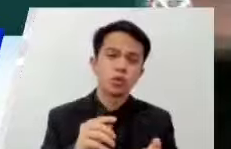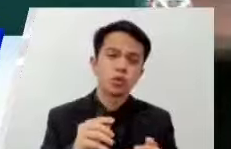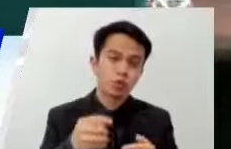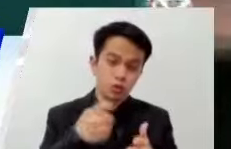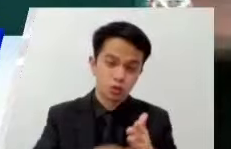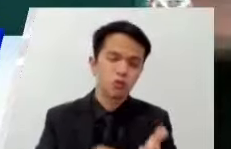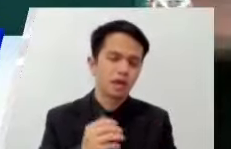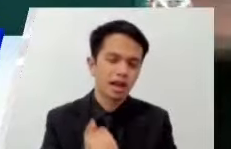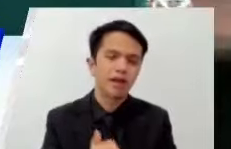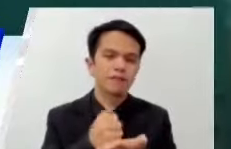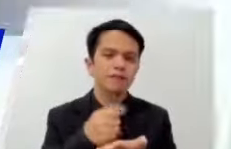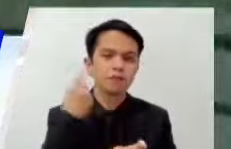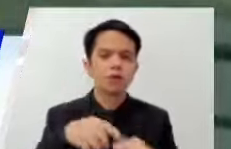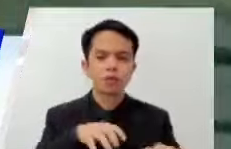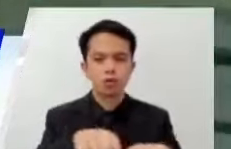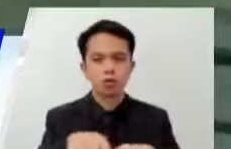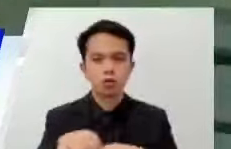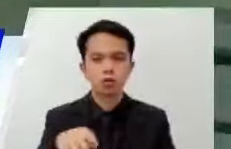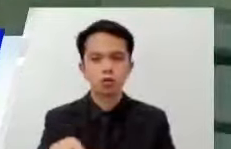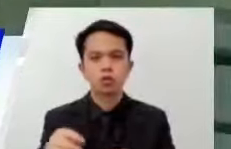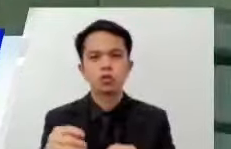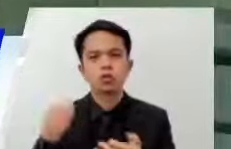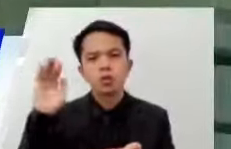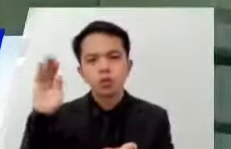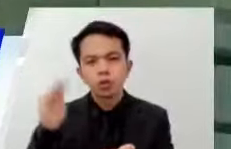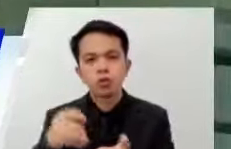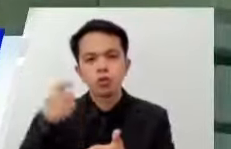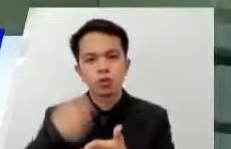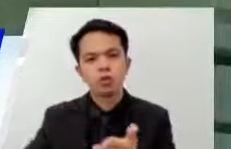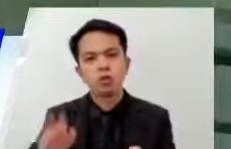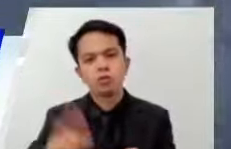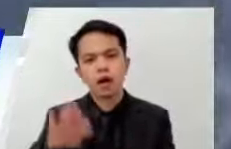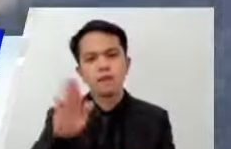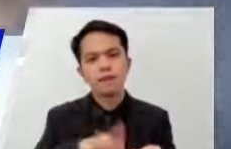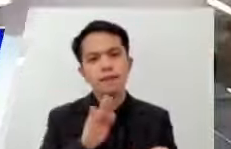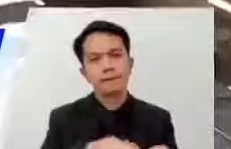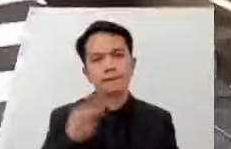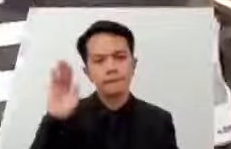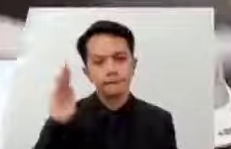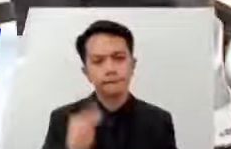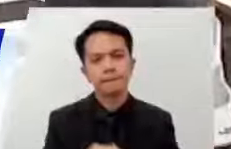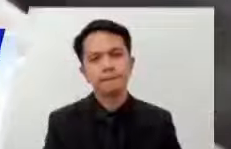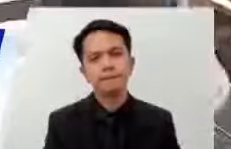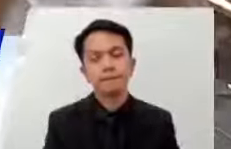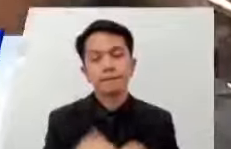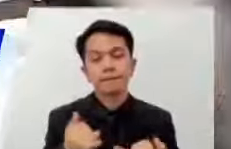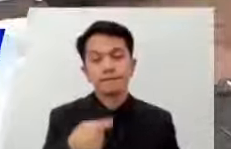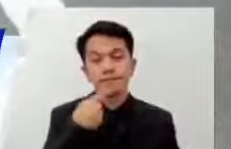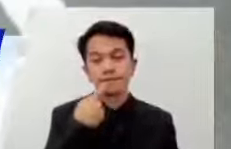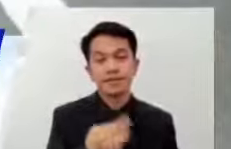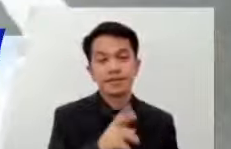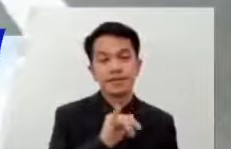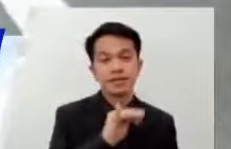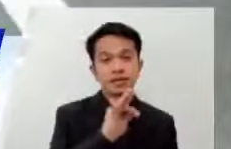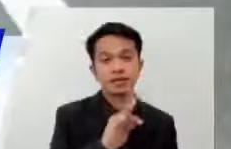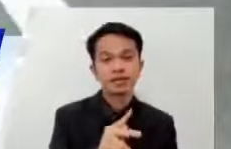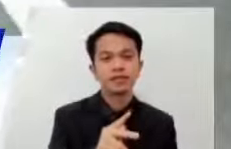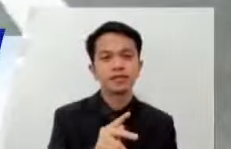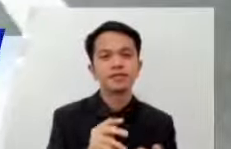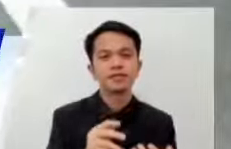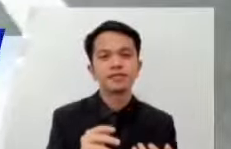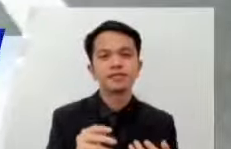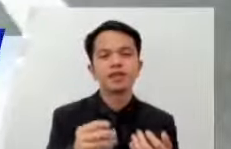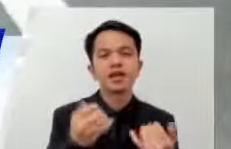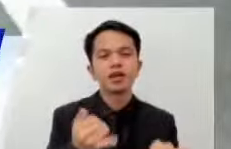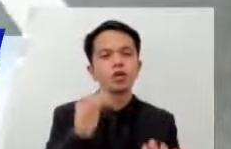to tame inflation. Sabi naman ni Finance Secretary Ralph Recto, pinakamababa ang unemployment rate at mas maraming